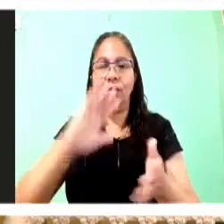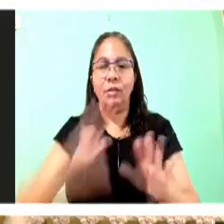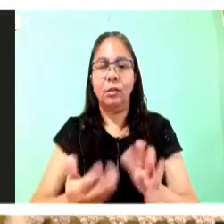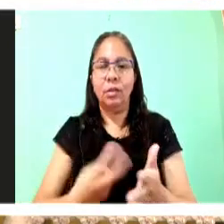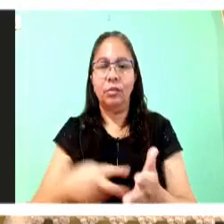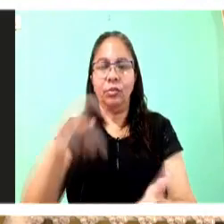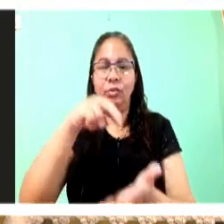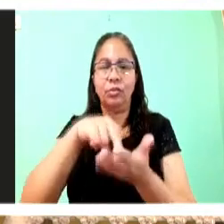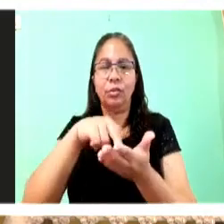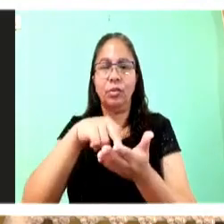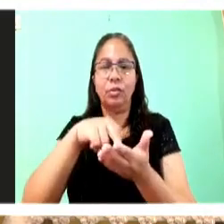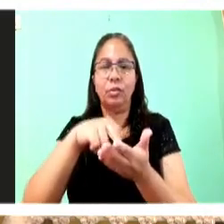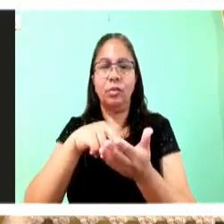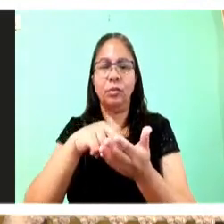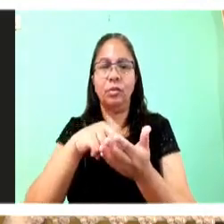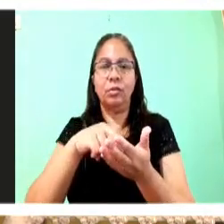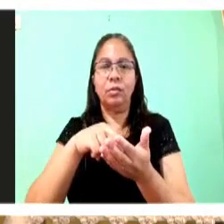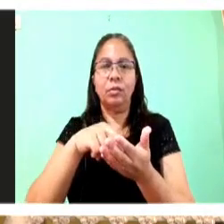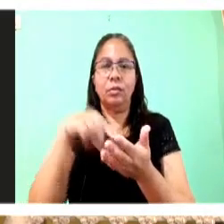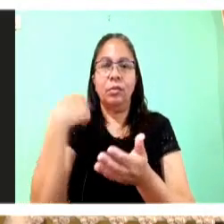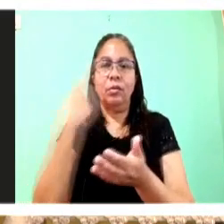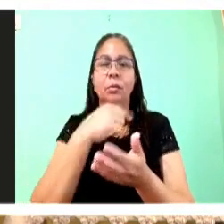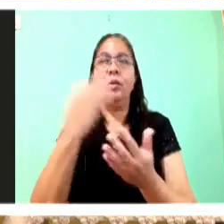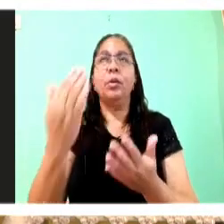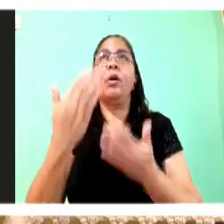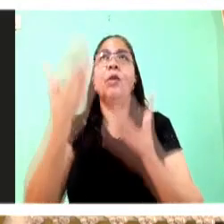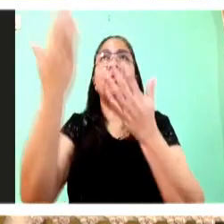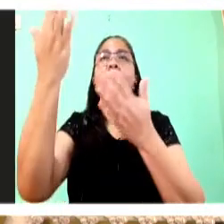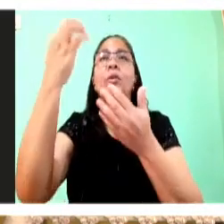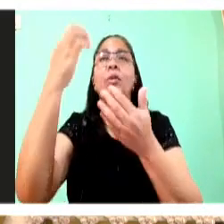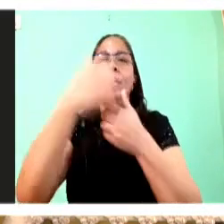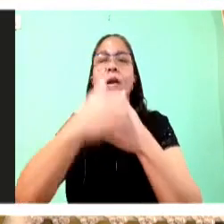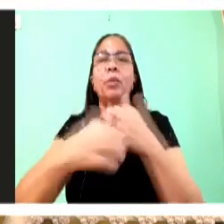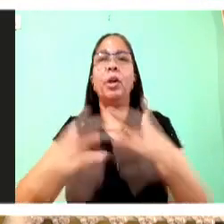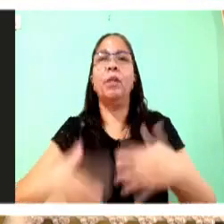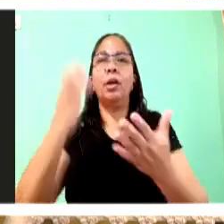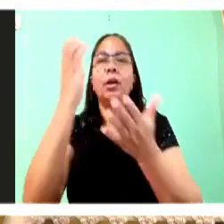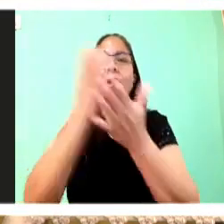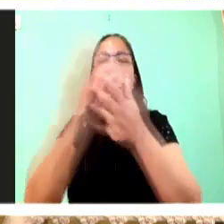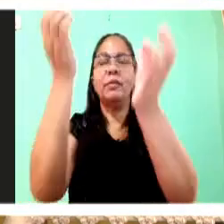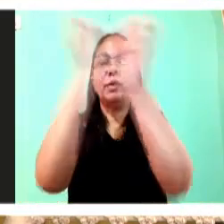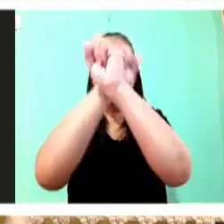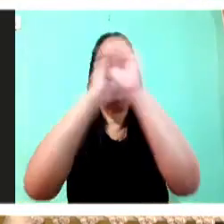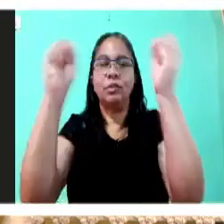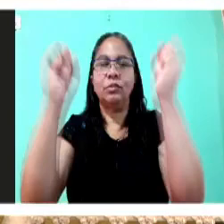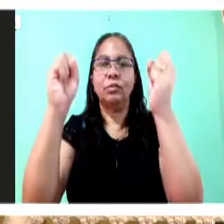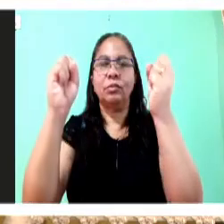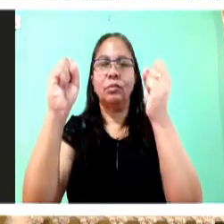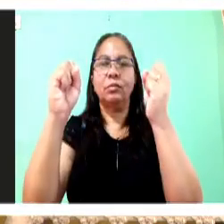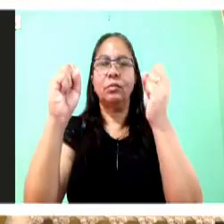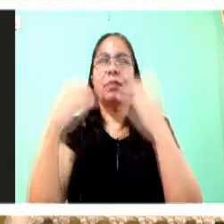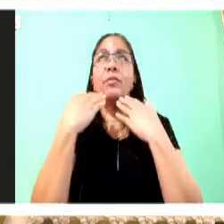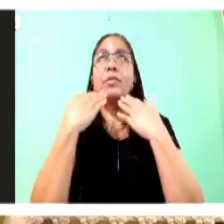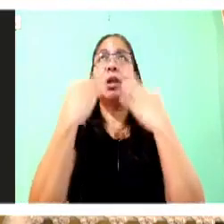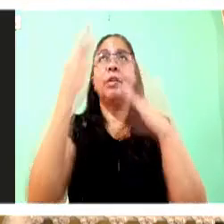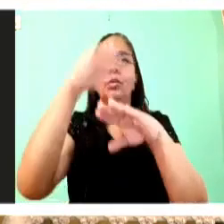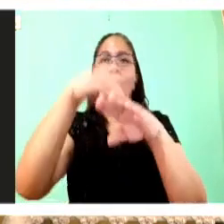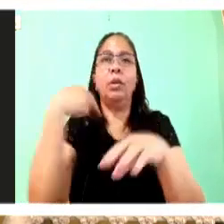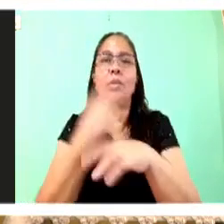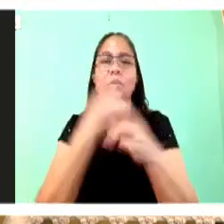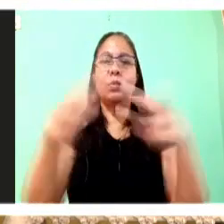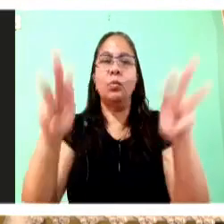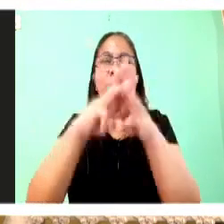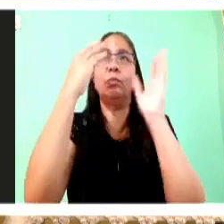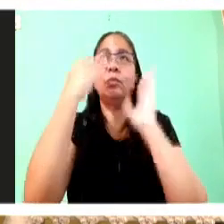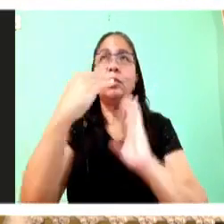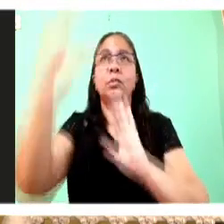resurrection, we offer you, Lord, the bread of life and the chalice of salvation, giving thanks that you've held us worthy to be in your